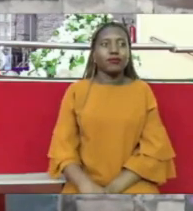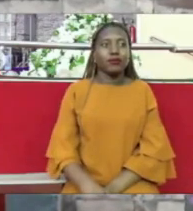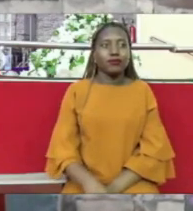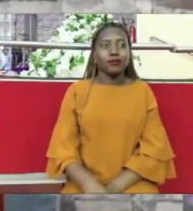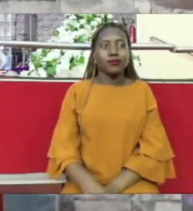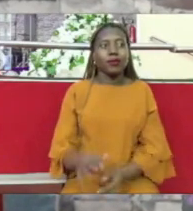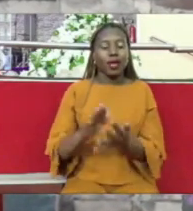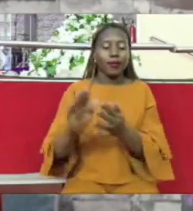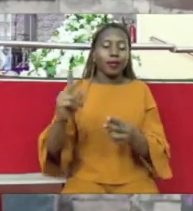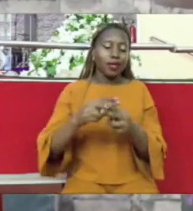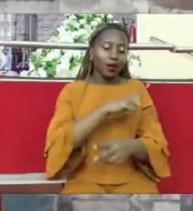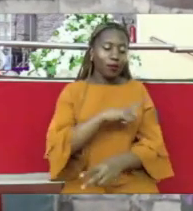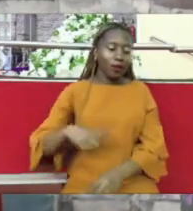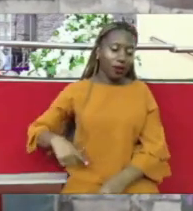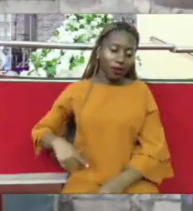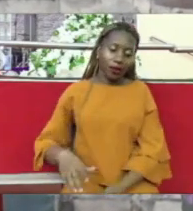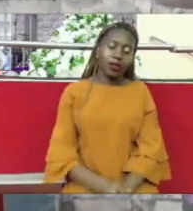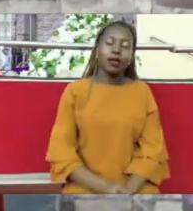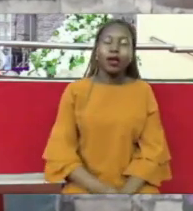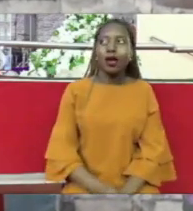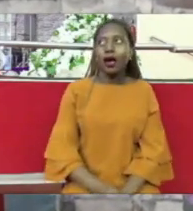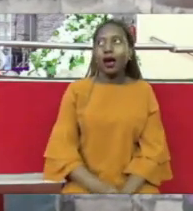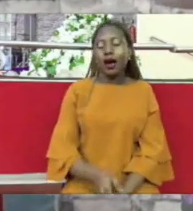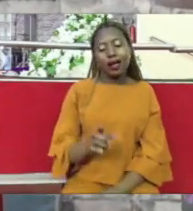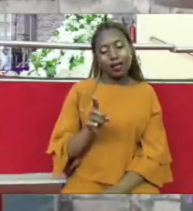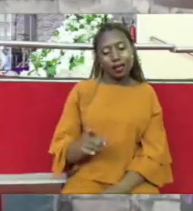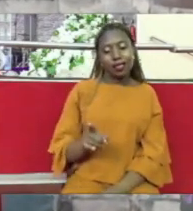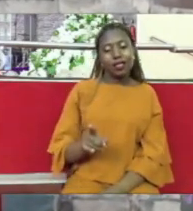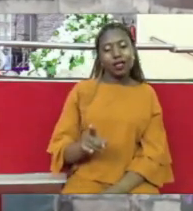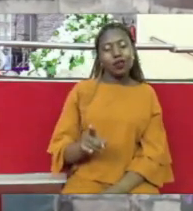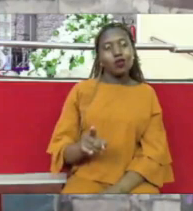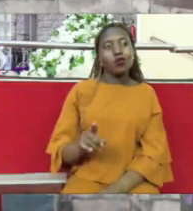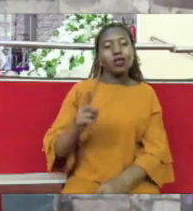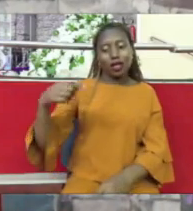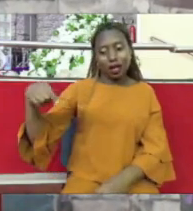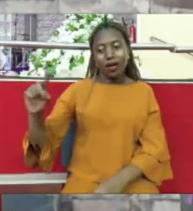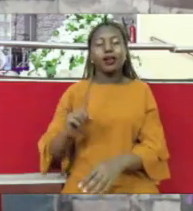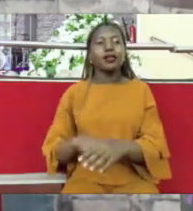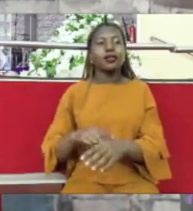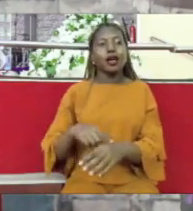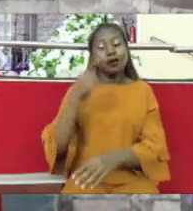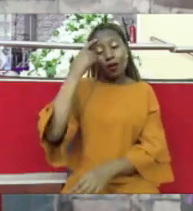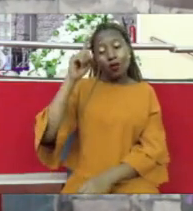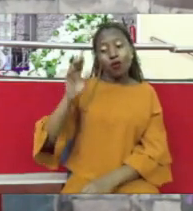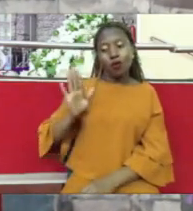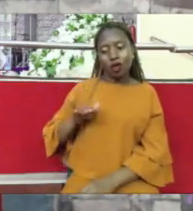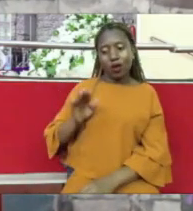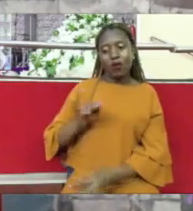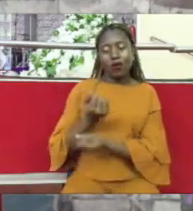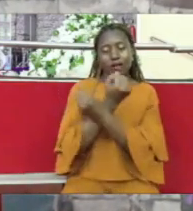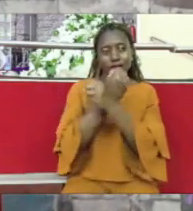Praise the name of the Lord. Amen. And this was her set time for revival. Lakini huu ulikuwa ni wakati wake wa